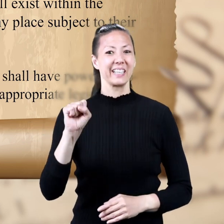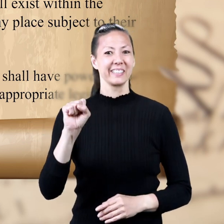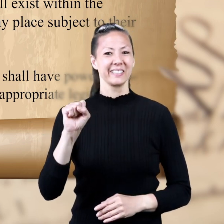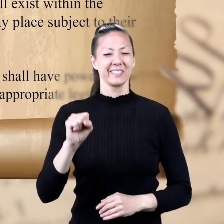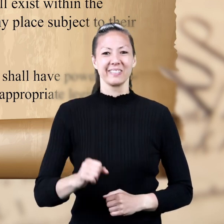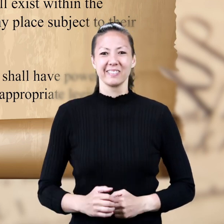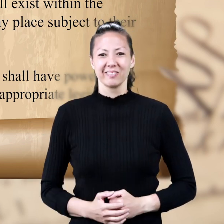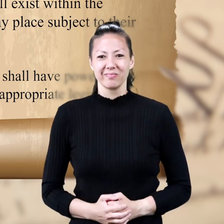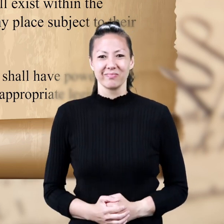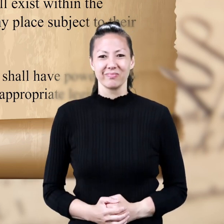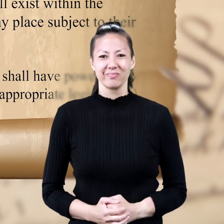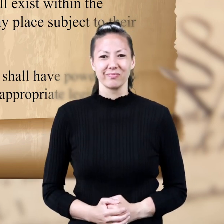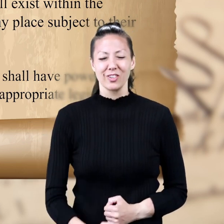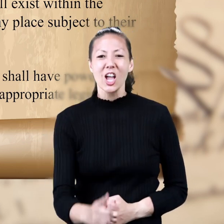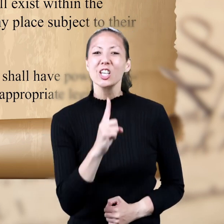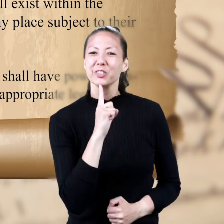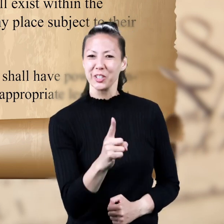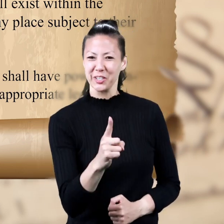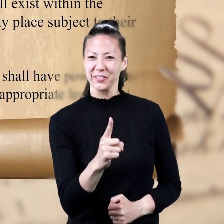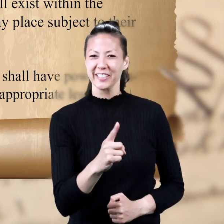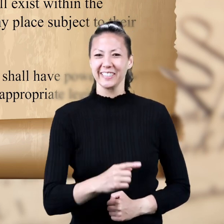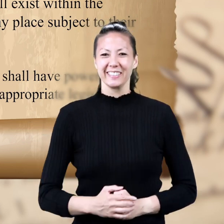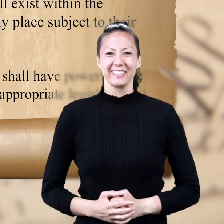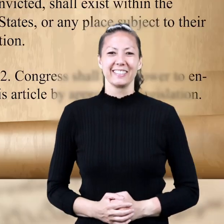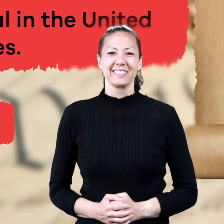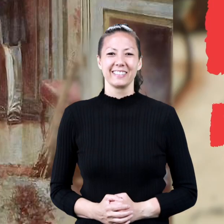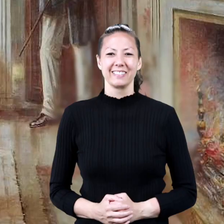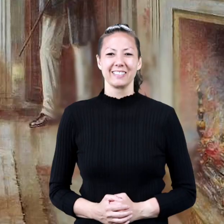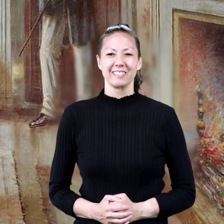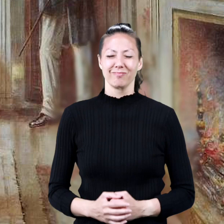True. Nice work, historians.